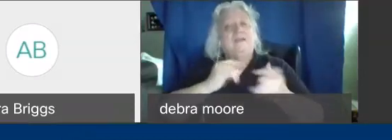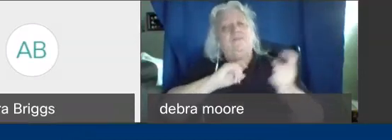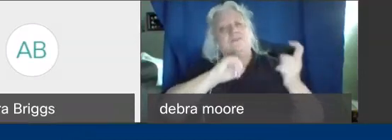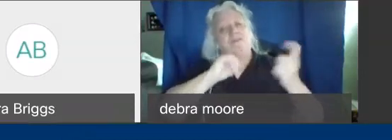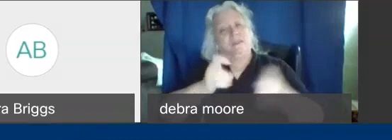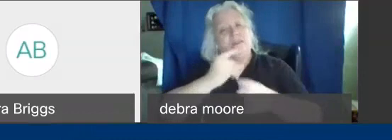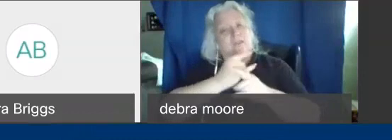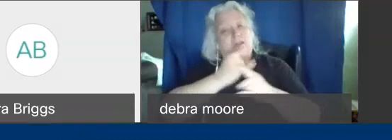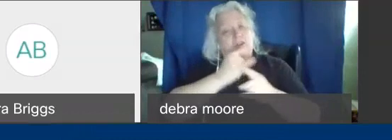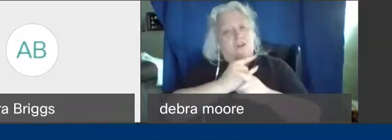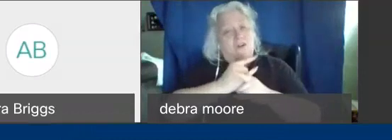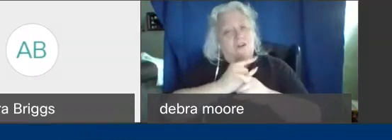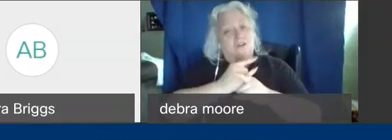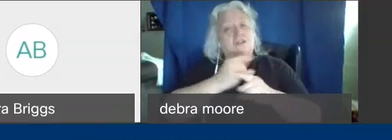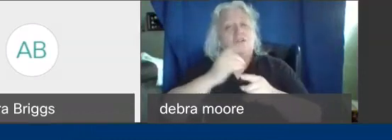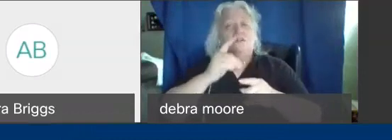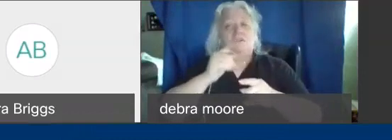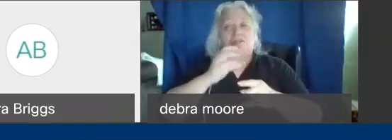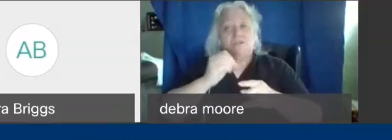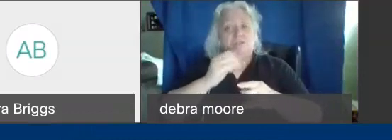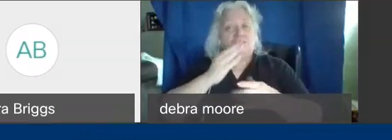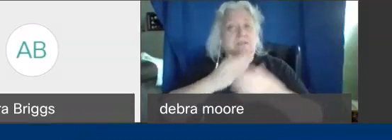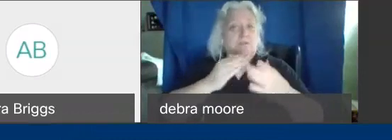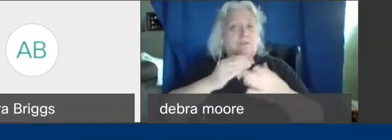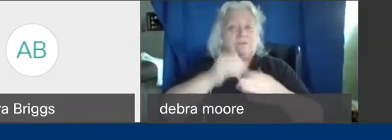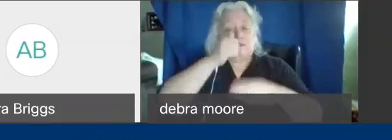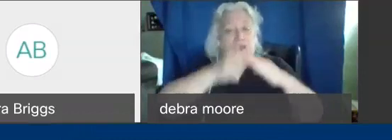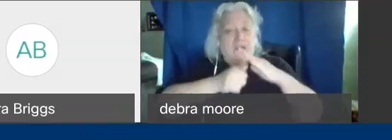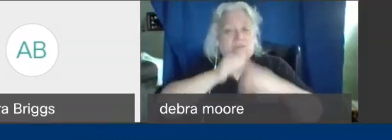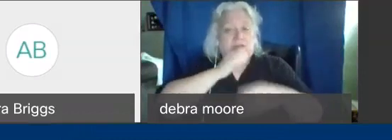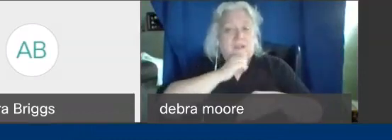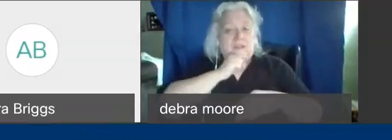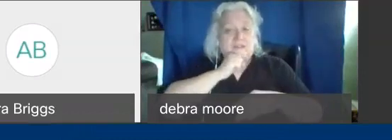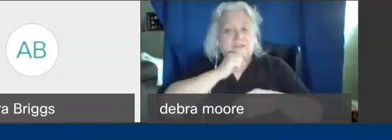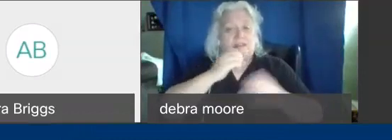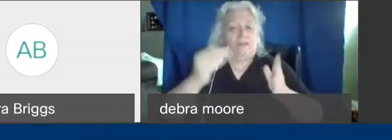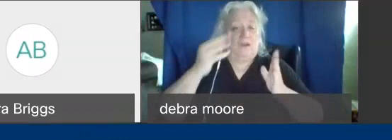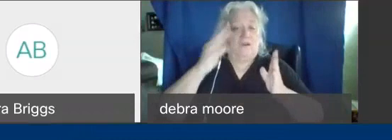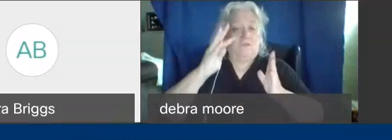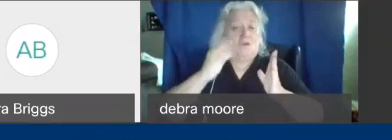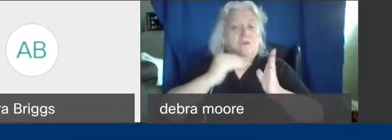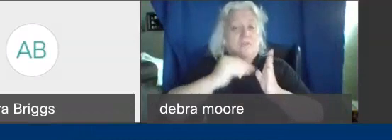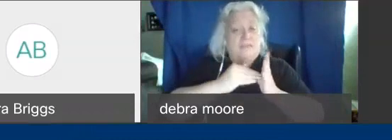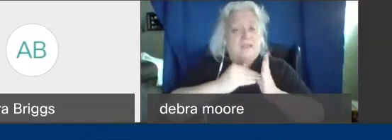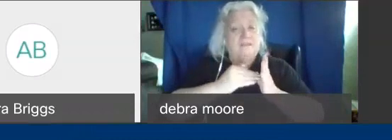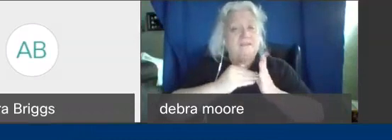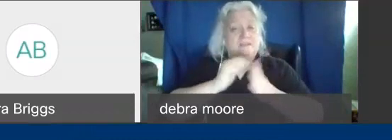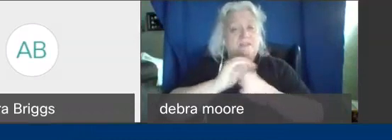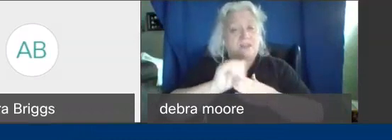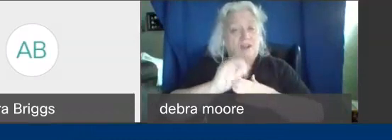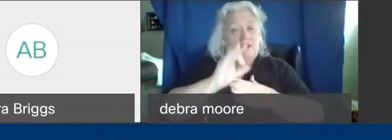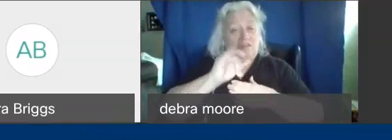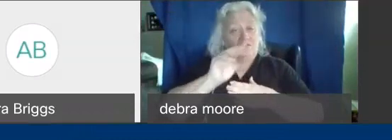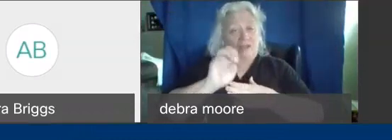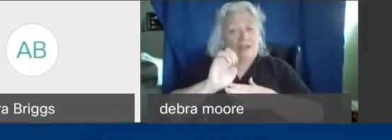is punishable by up to $4,000 fine and also jail time. This can affect